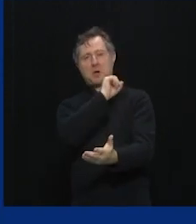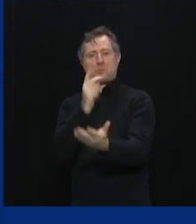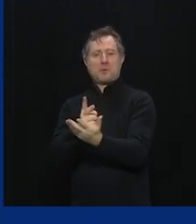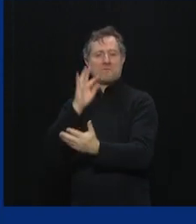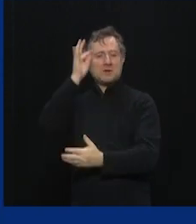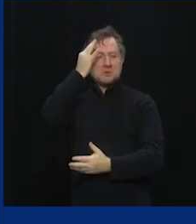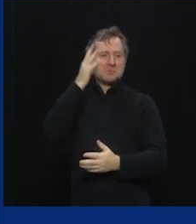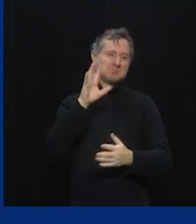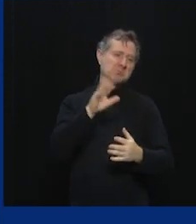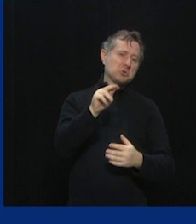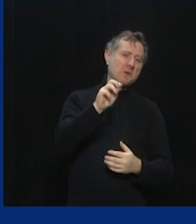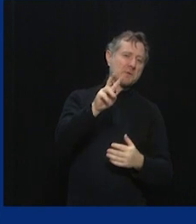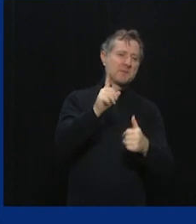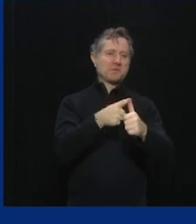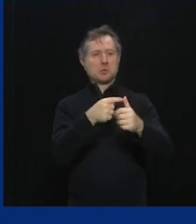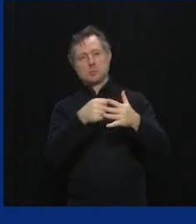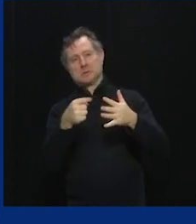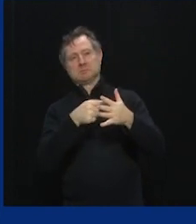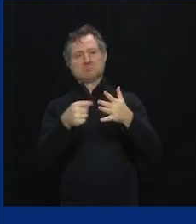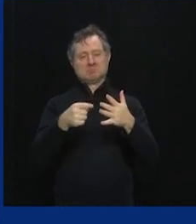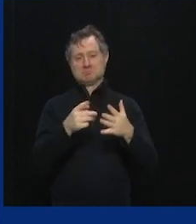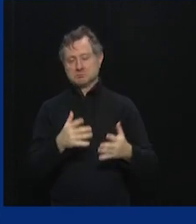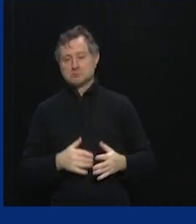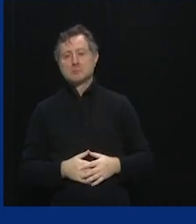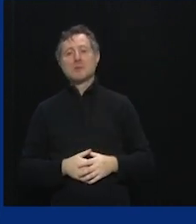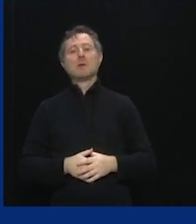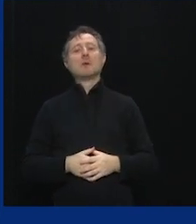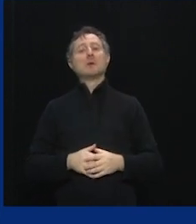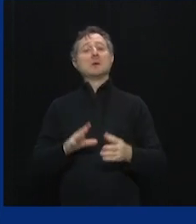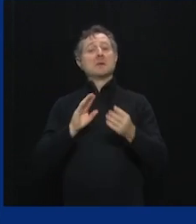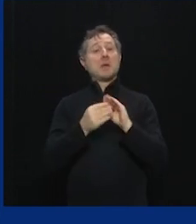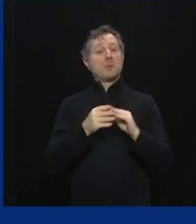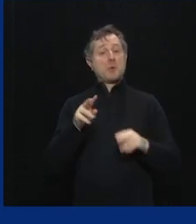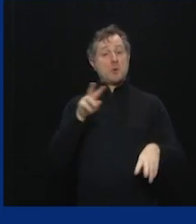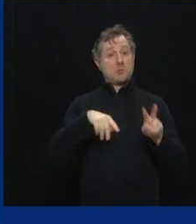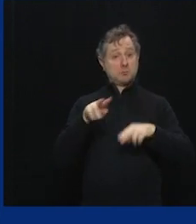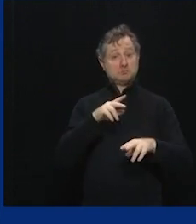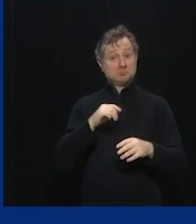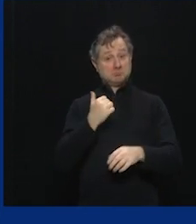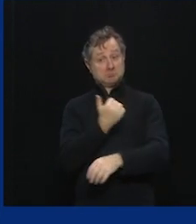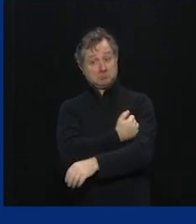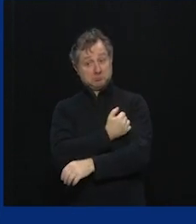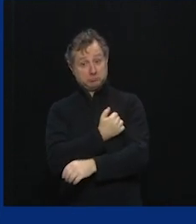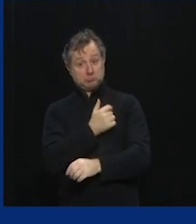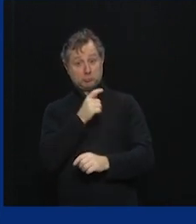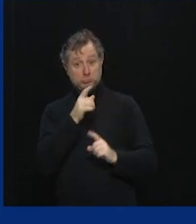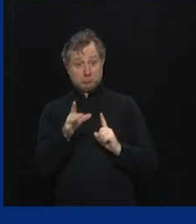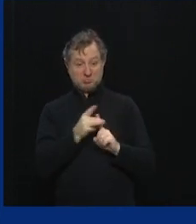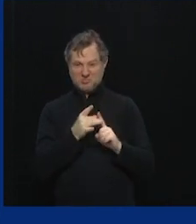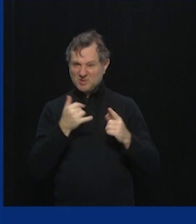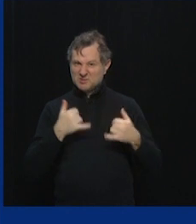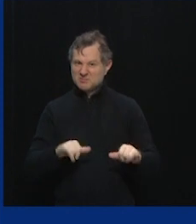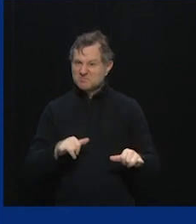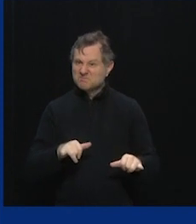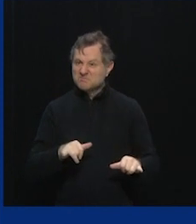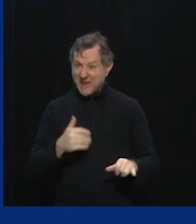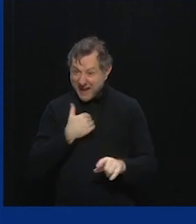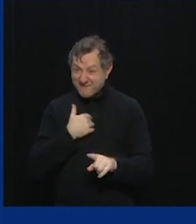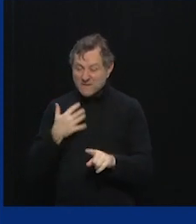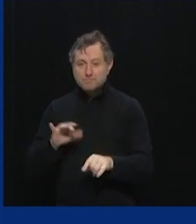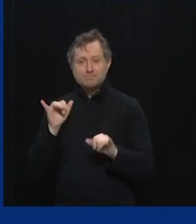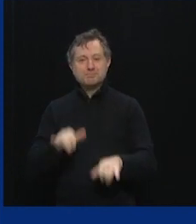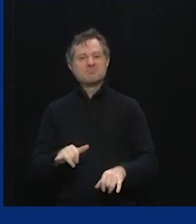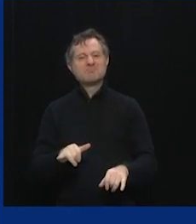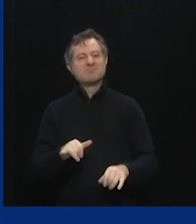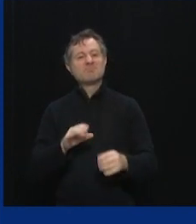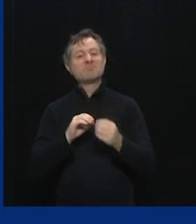Breakthrough infections. We had a very high-profile case, Colin Powell. And our sympathies go out to his family, and